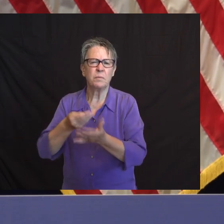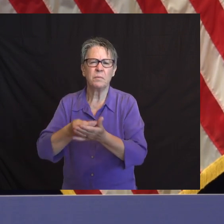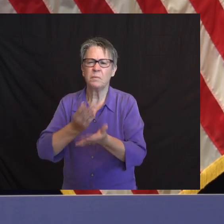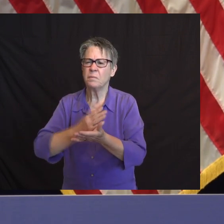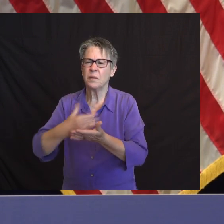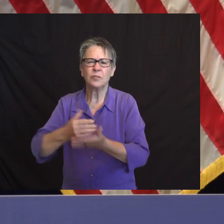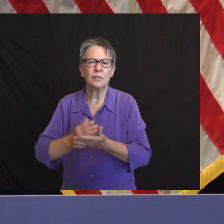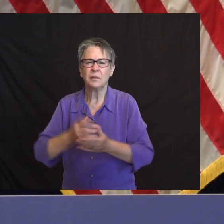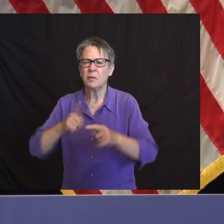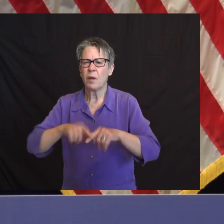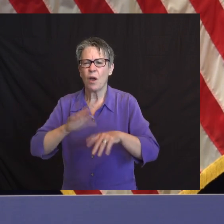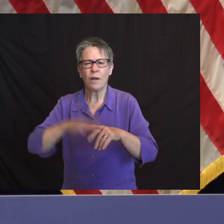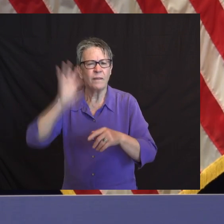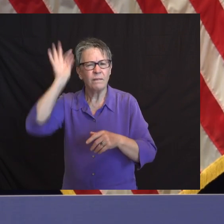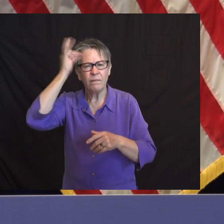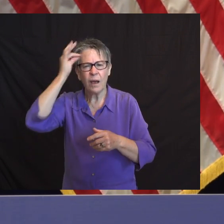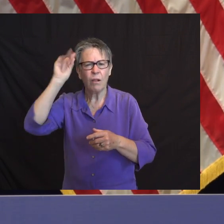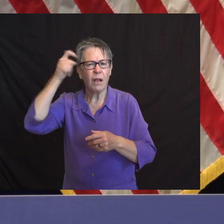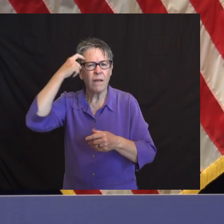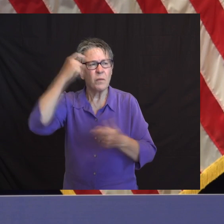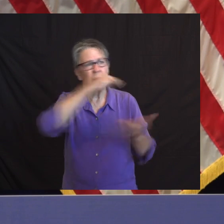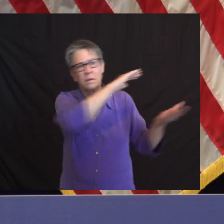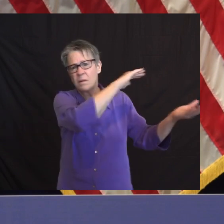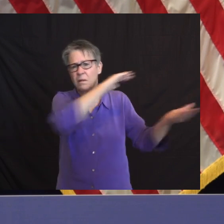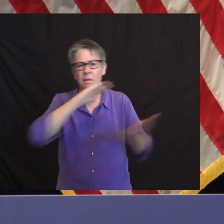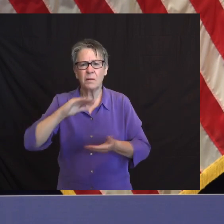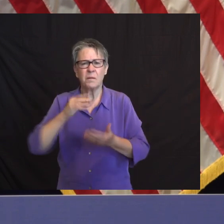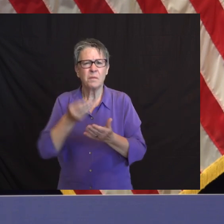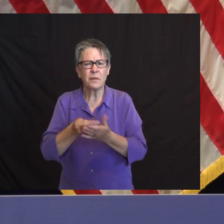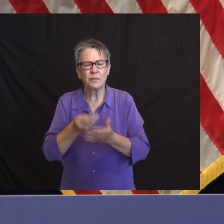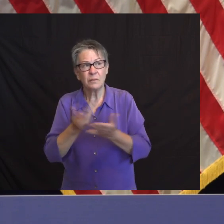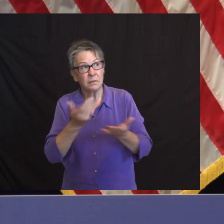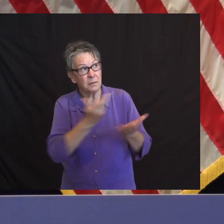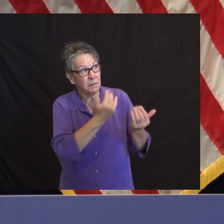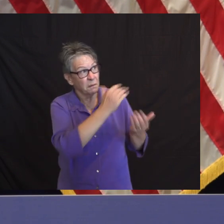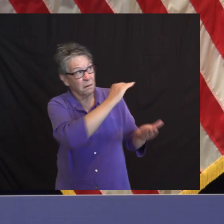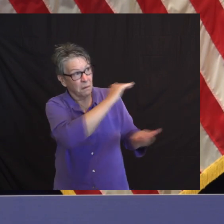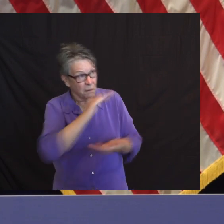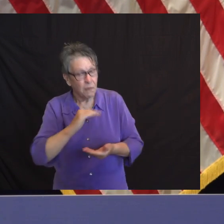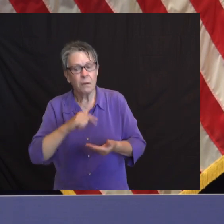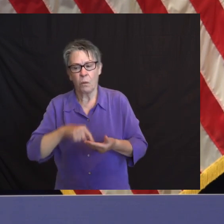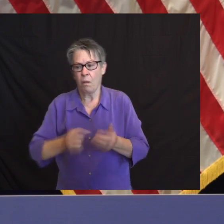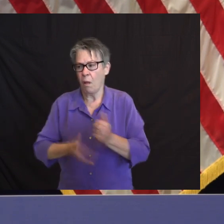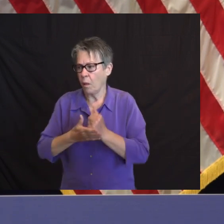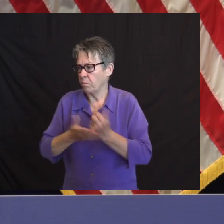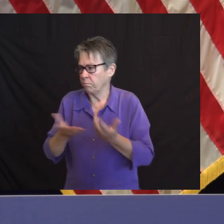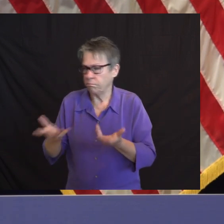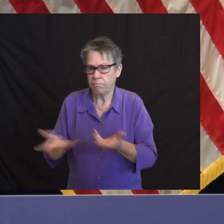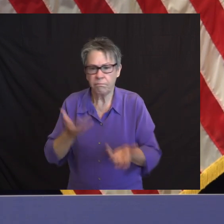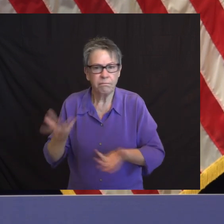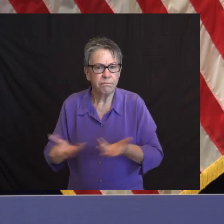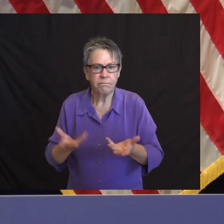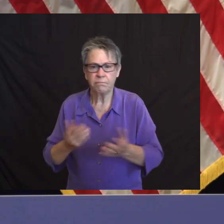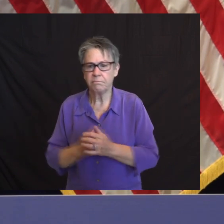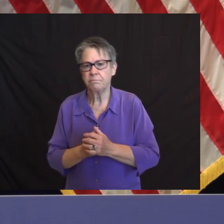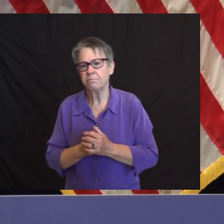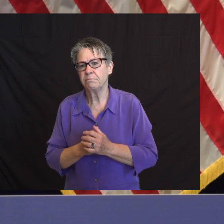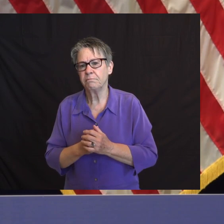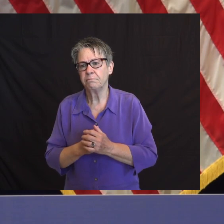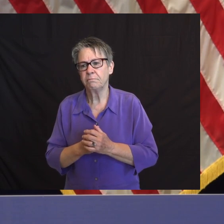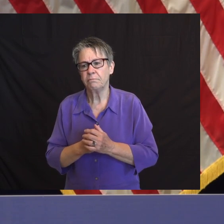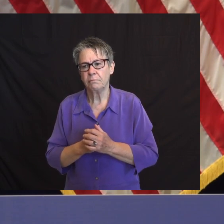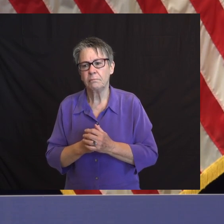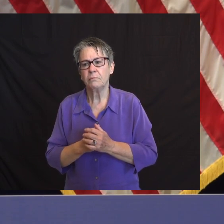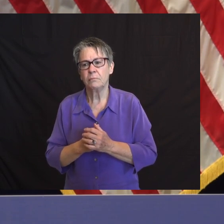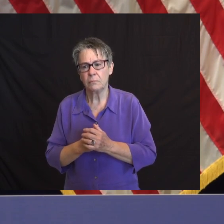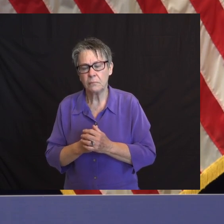bond and borrow money. It's also another big reason why we need federal cash assistance, not just as a general budgetary matter, but